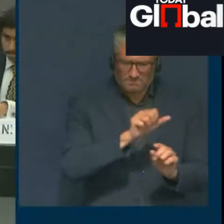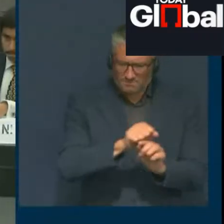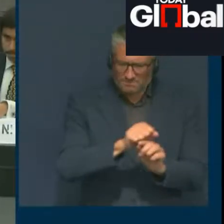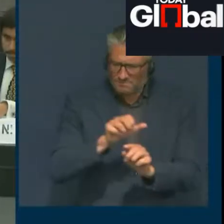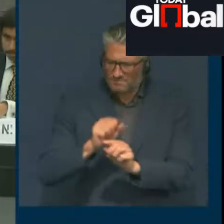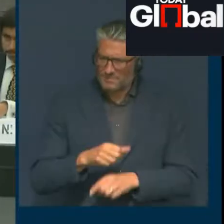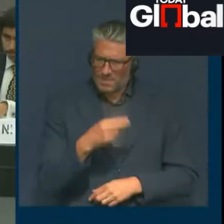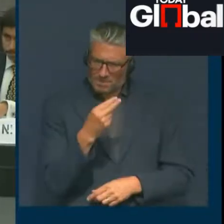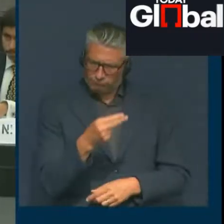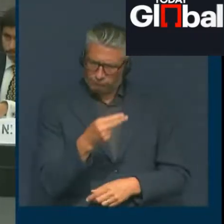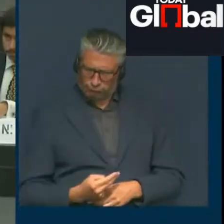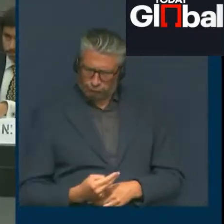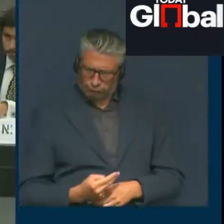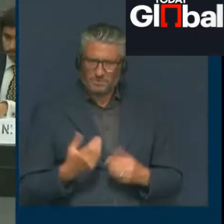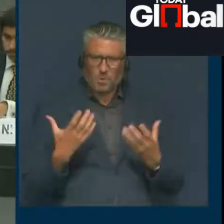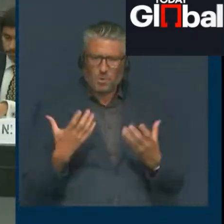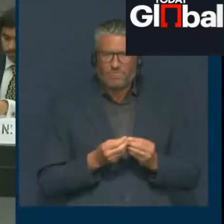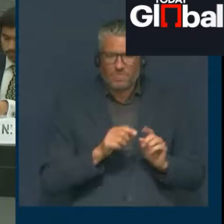information,